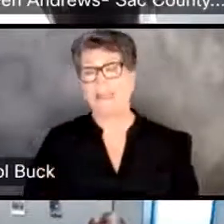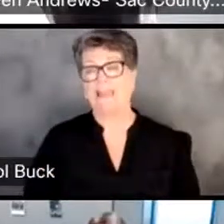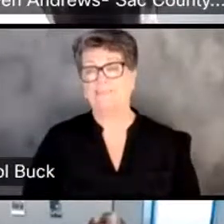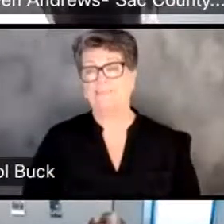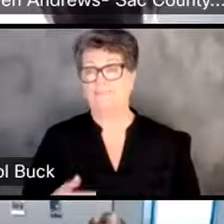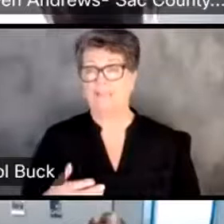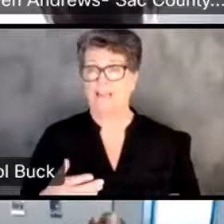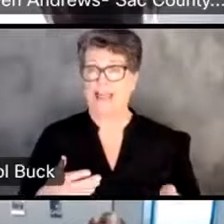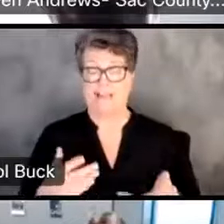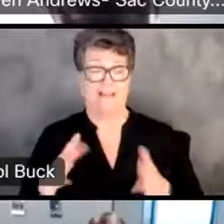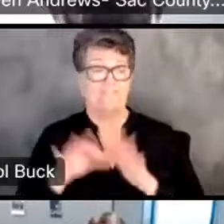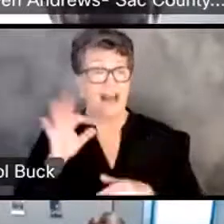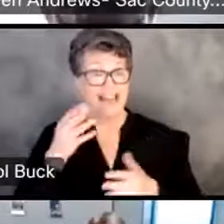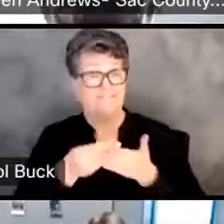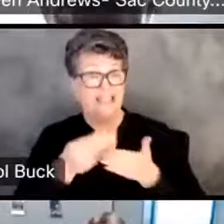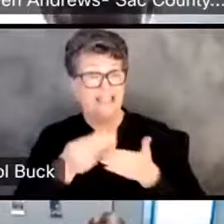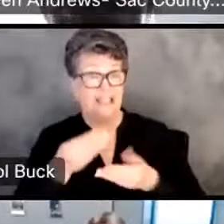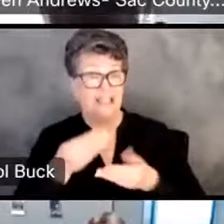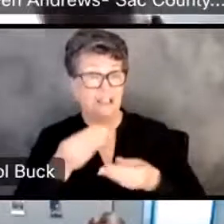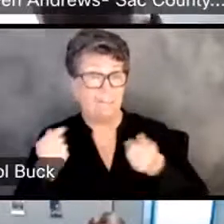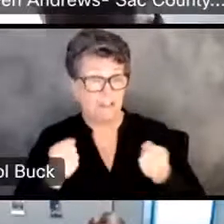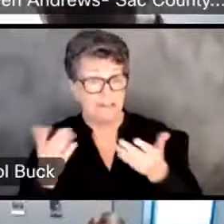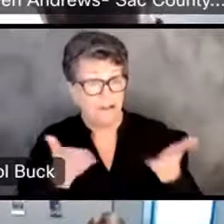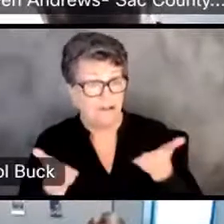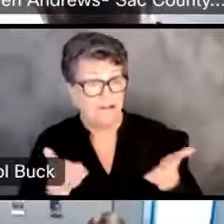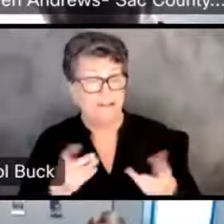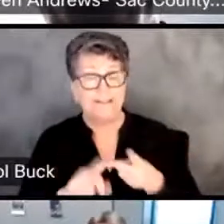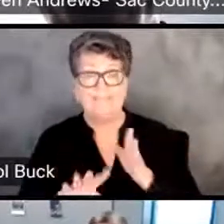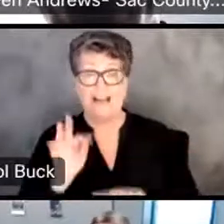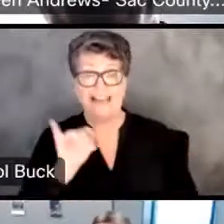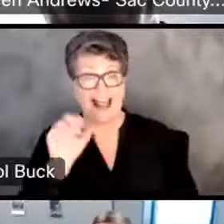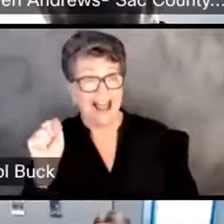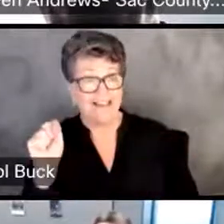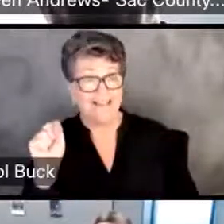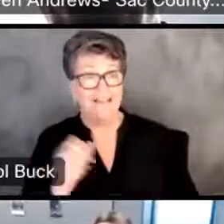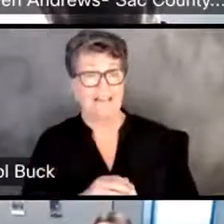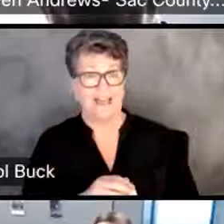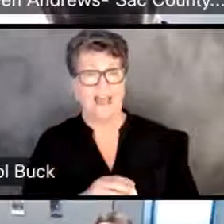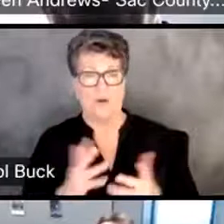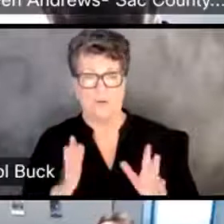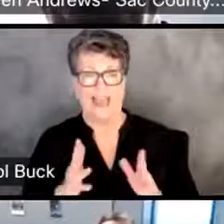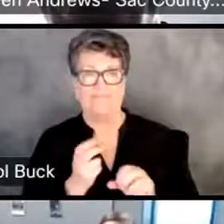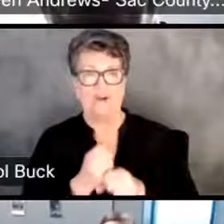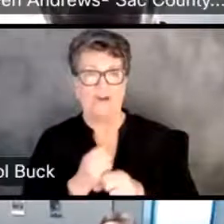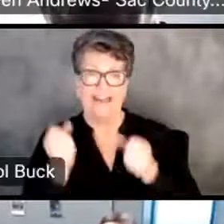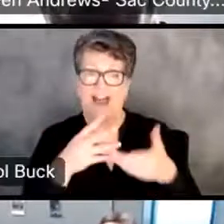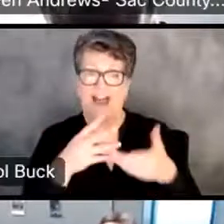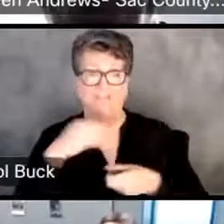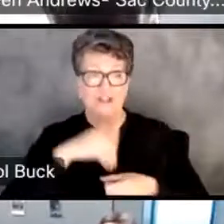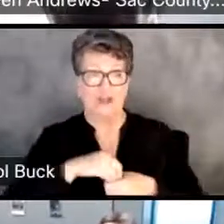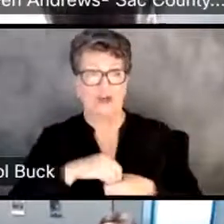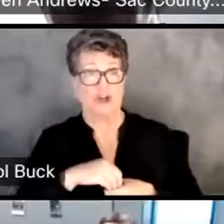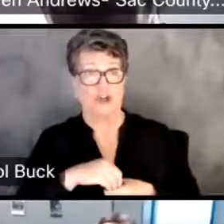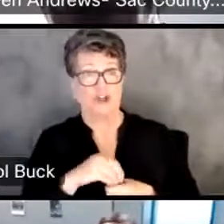steps like finding a financial management service, finding IFs, and we have created a lot of internal useful